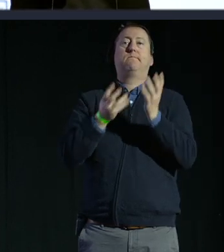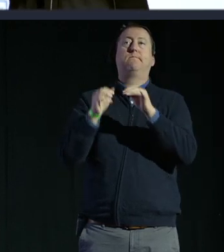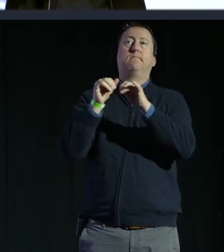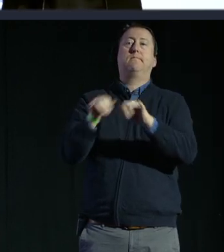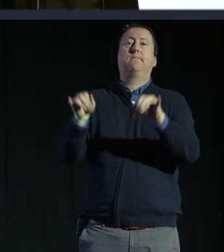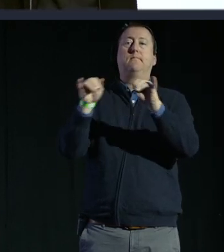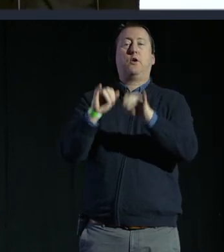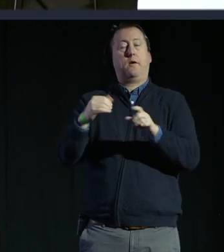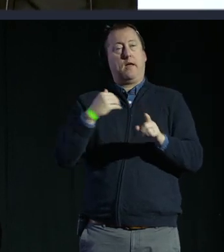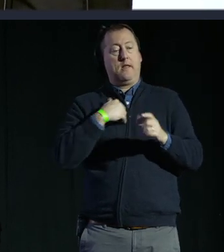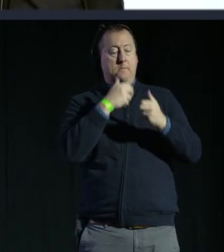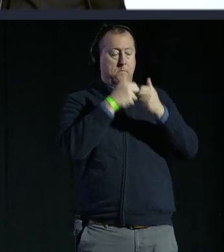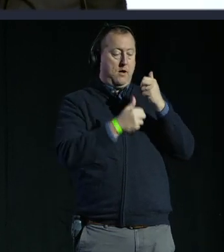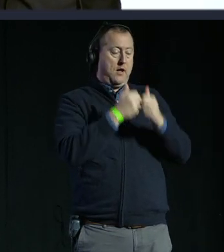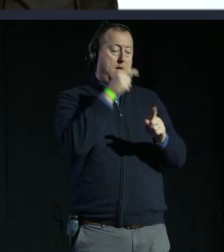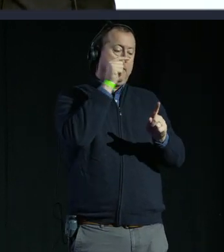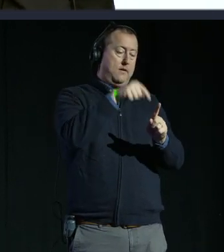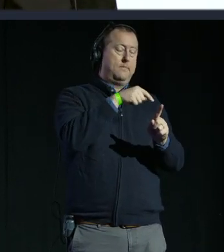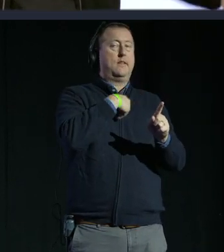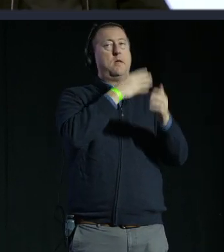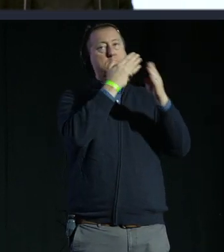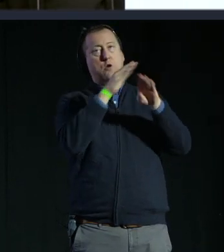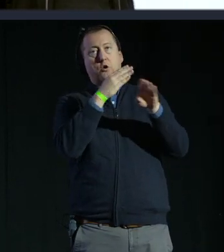specified, broken up, and assigned out.